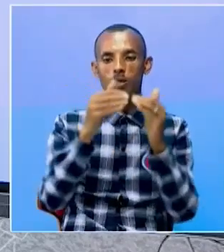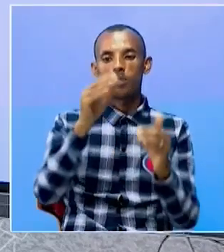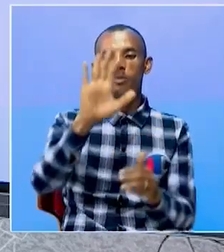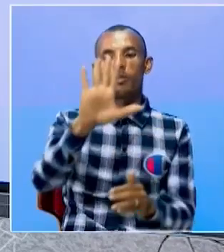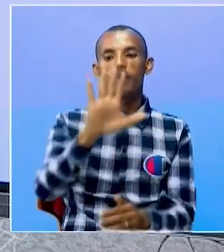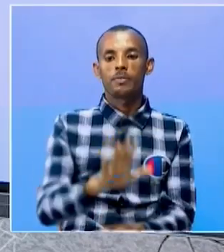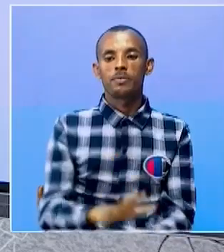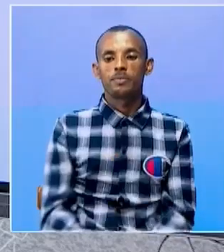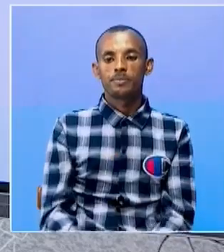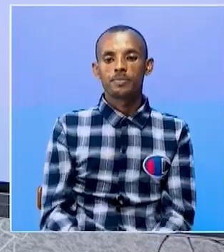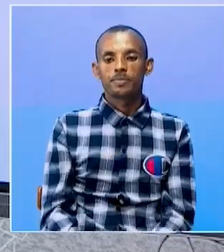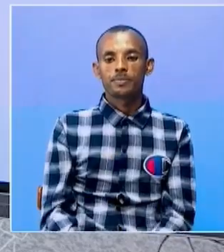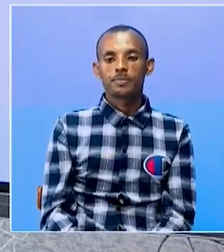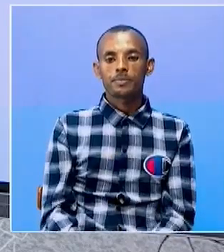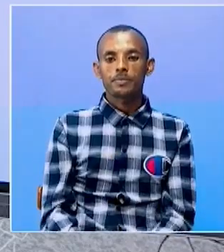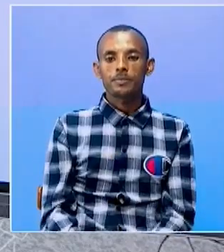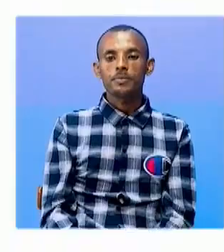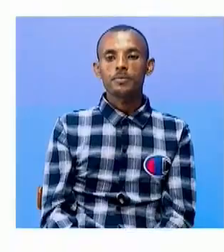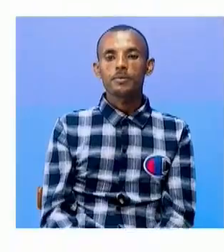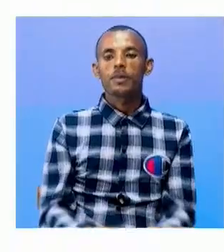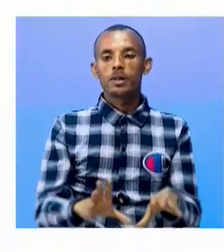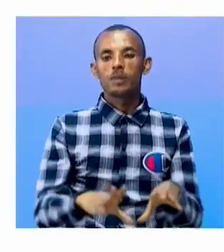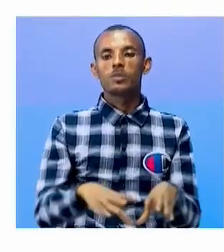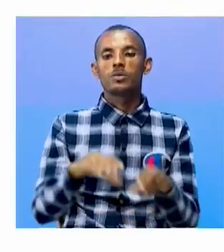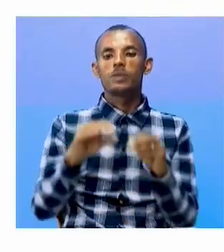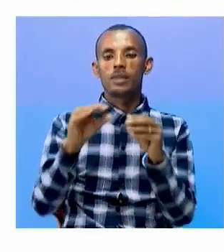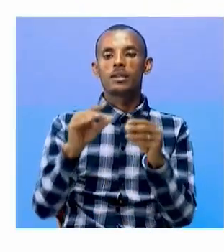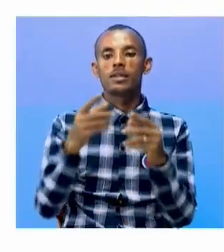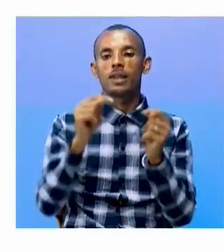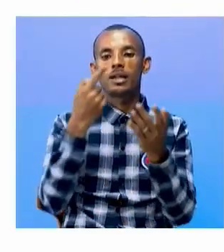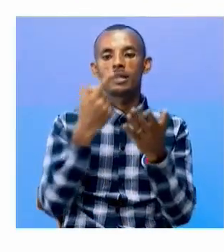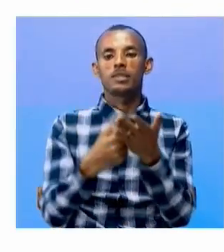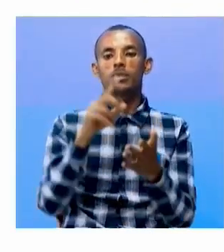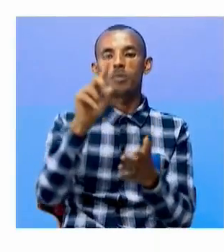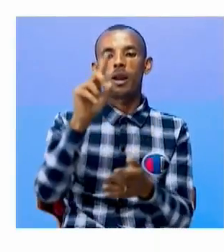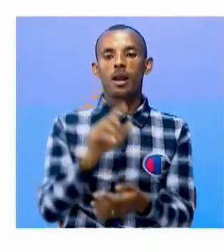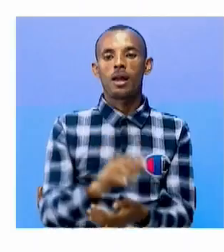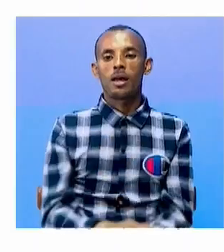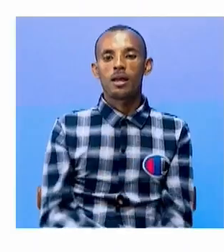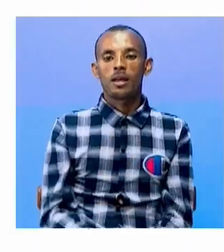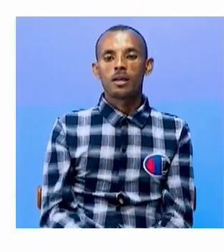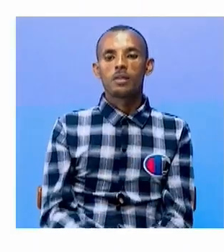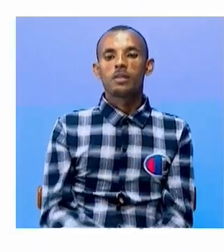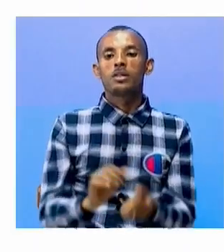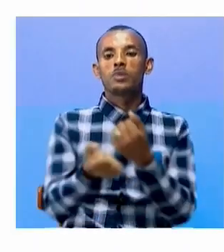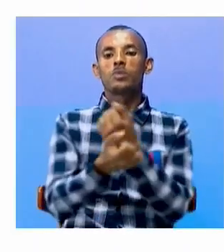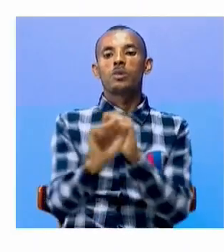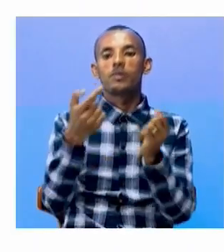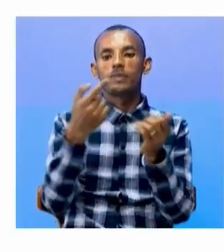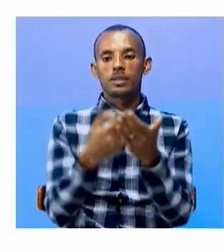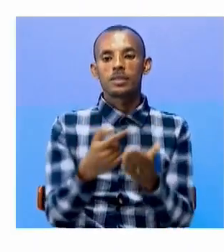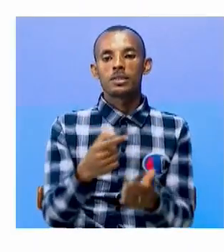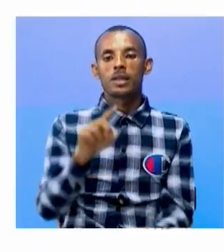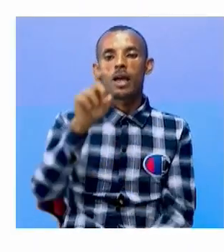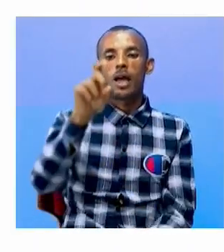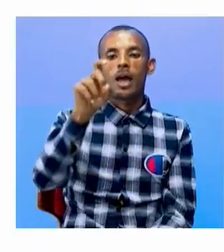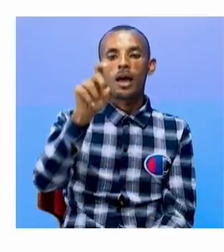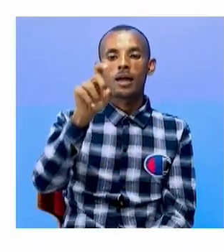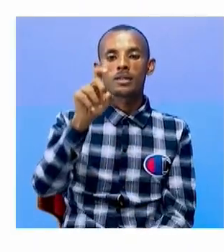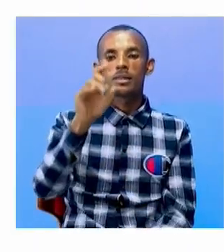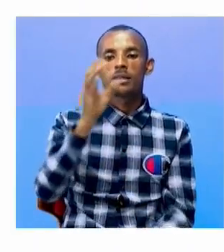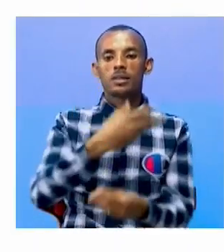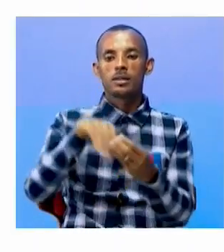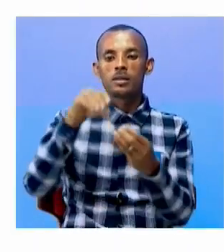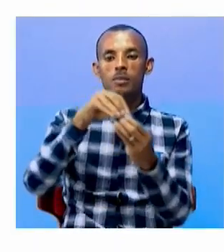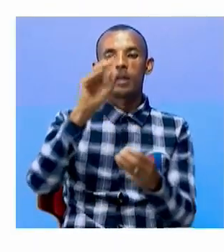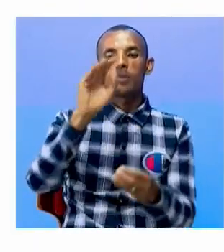5. Student, try this one. How to solve this one? X plus